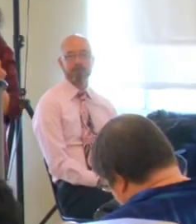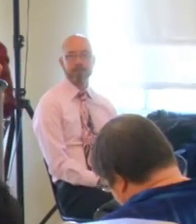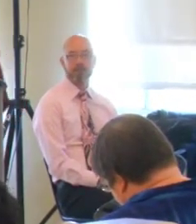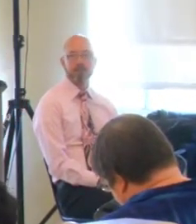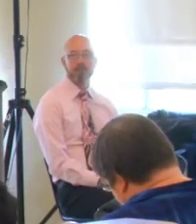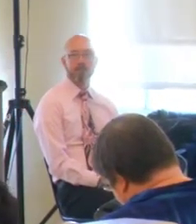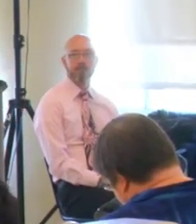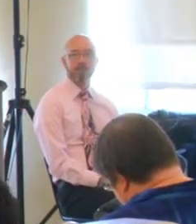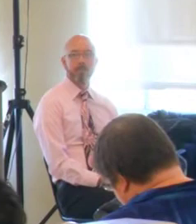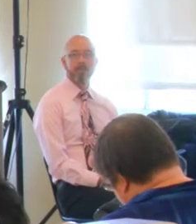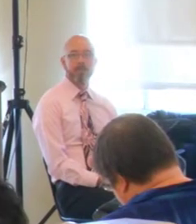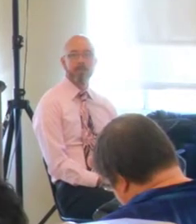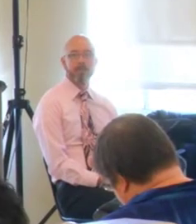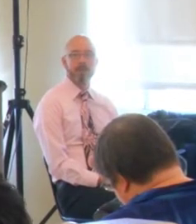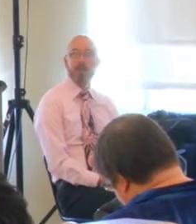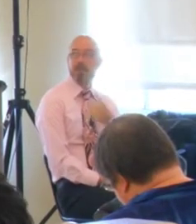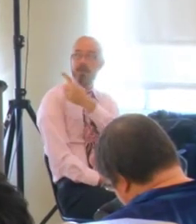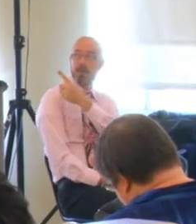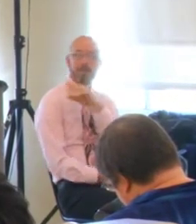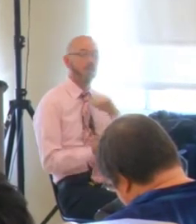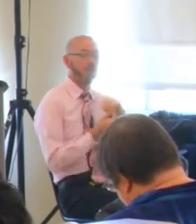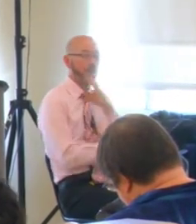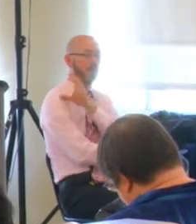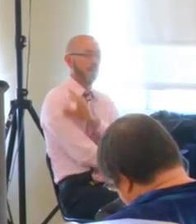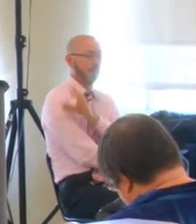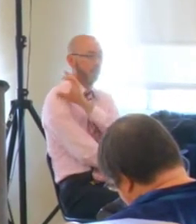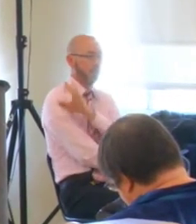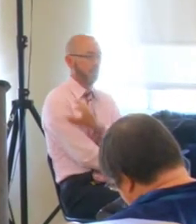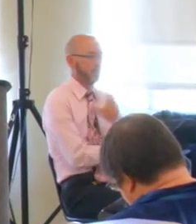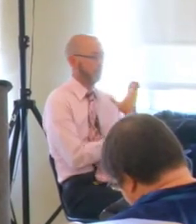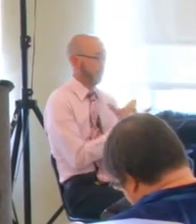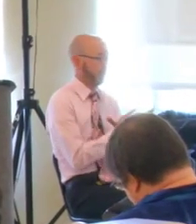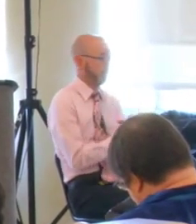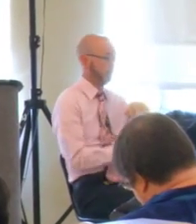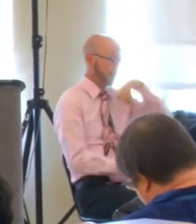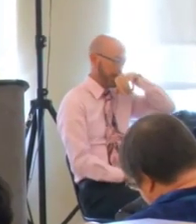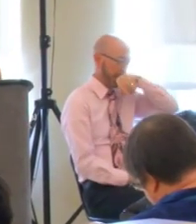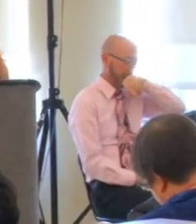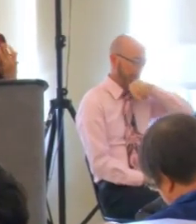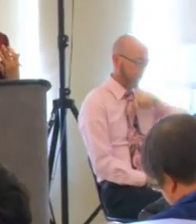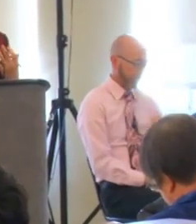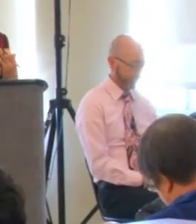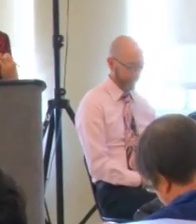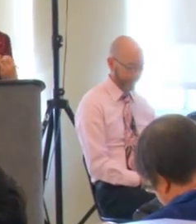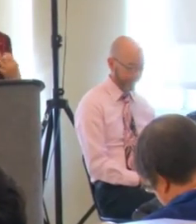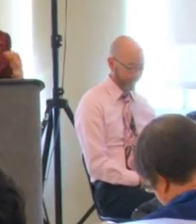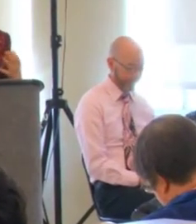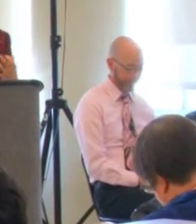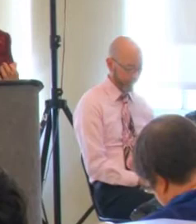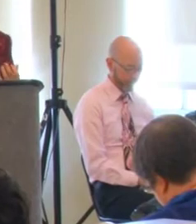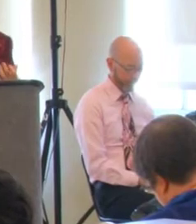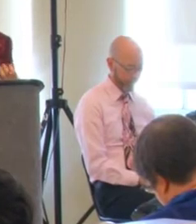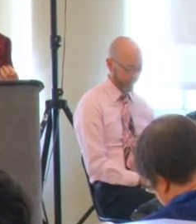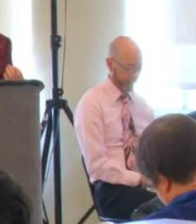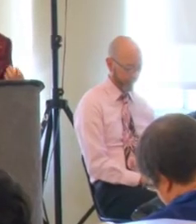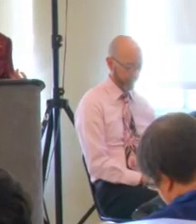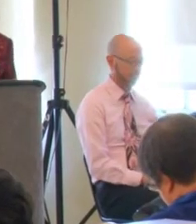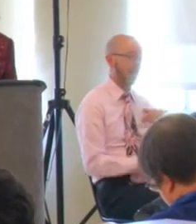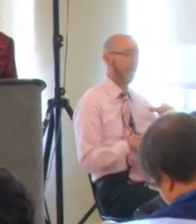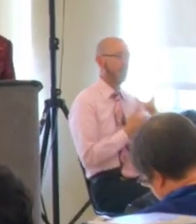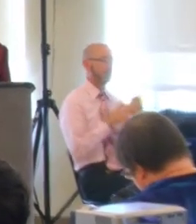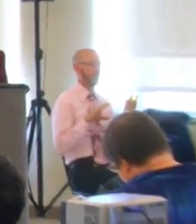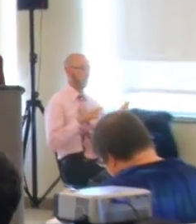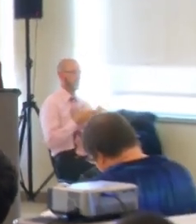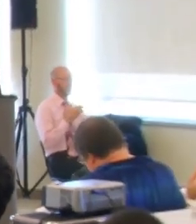it. So this is more of the clinical piece that's involved in the treatment. I do what I call